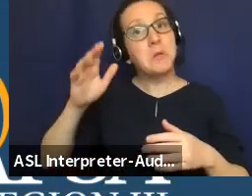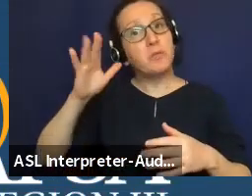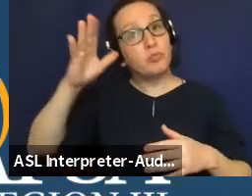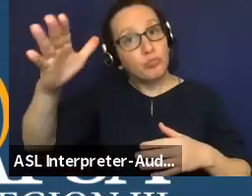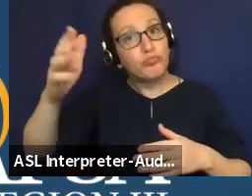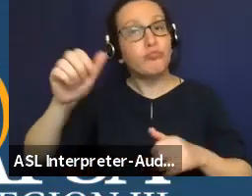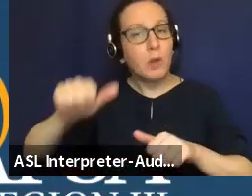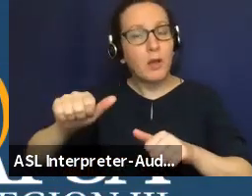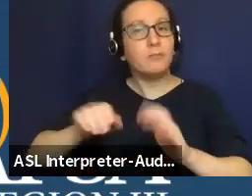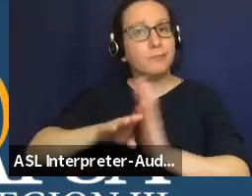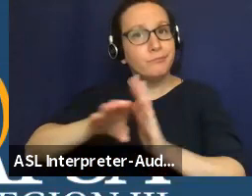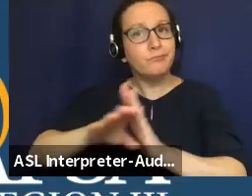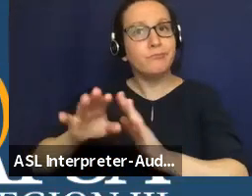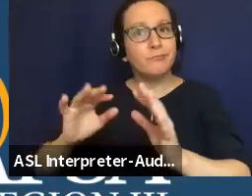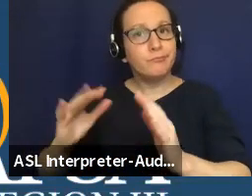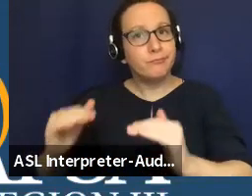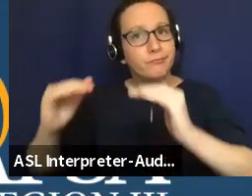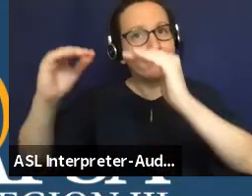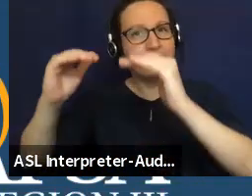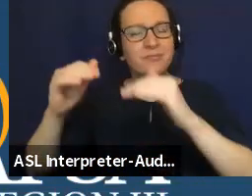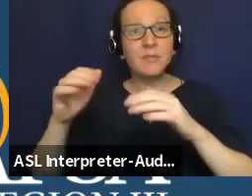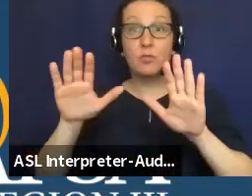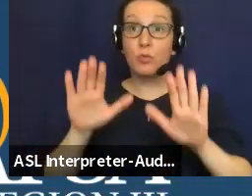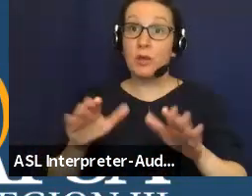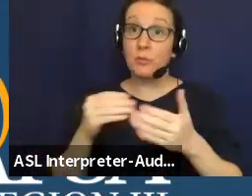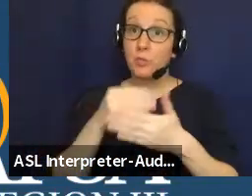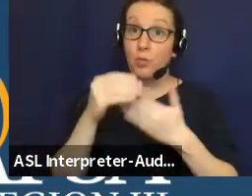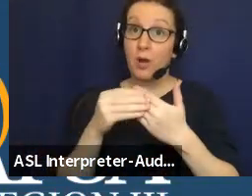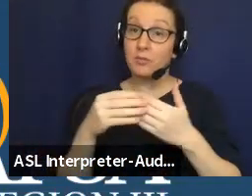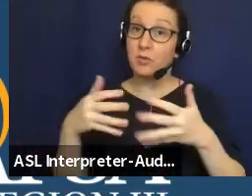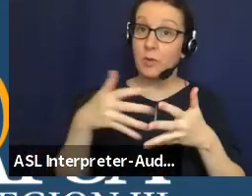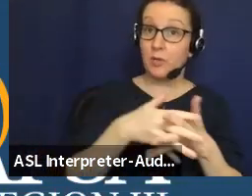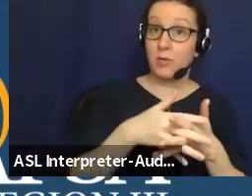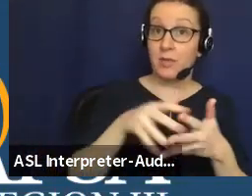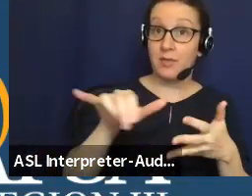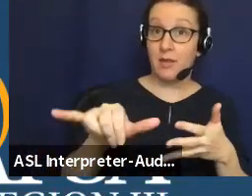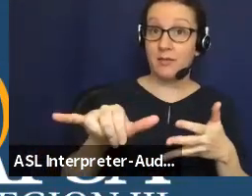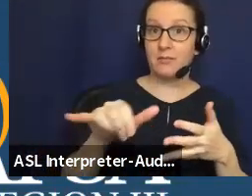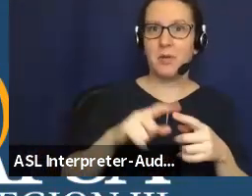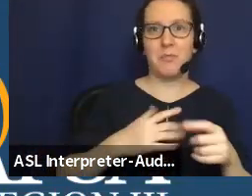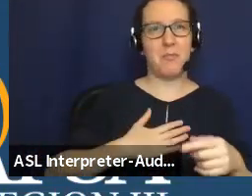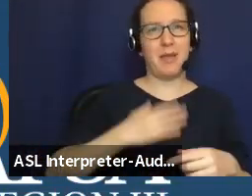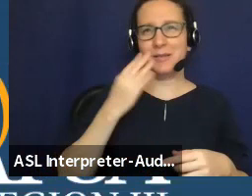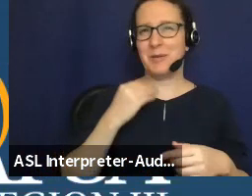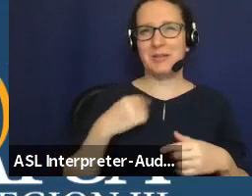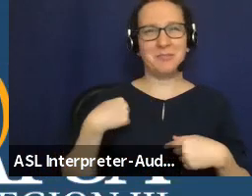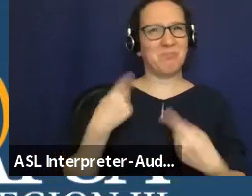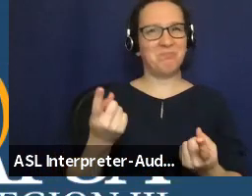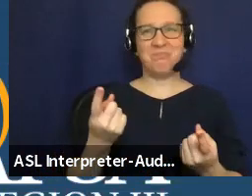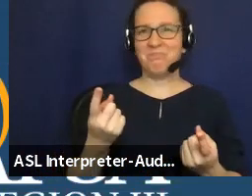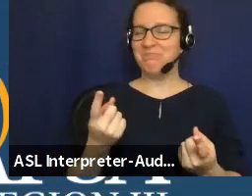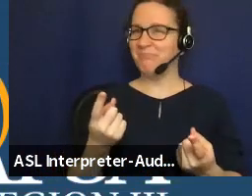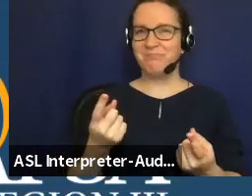great that programs are developing to integrate this into programs, but in my experience, I haven't really seen